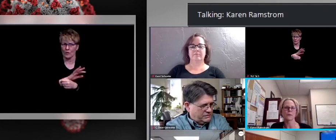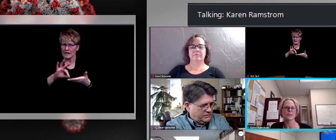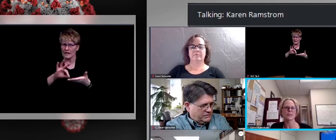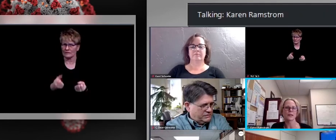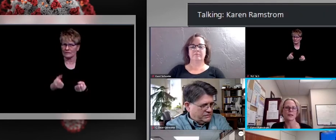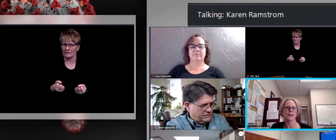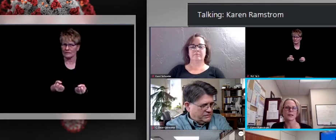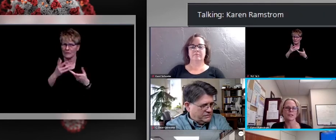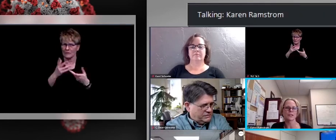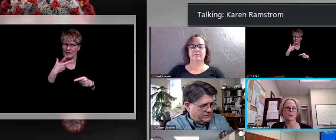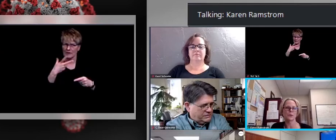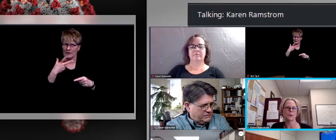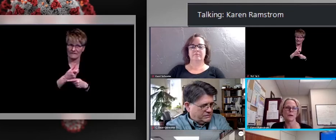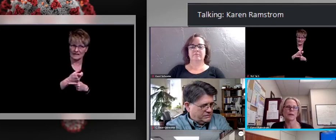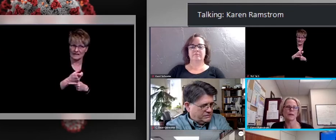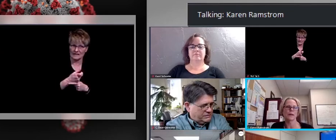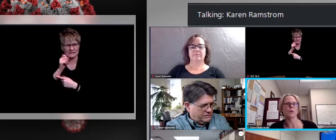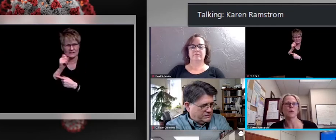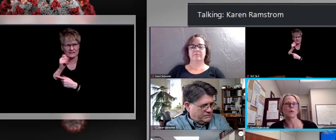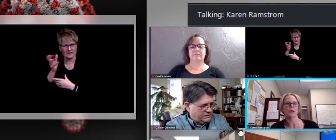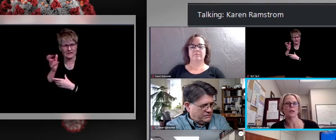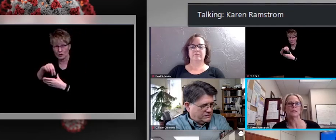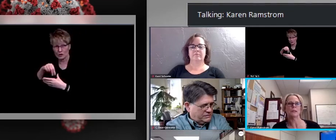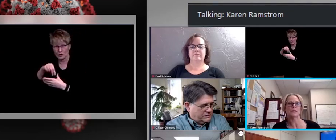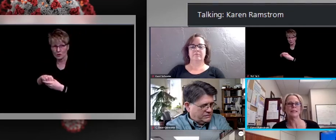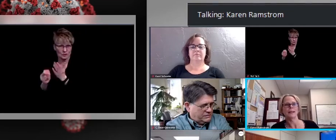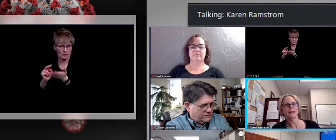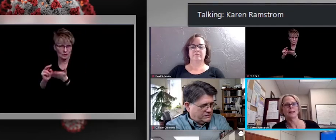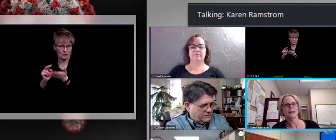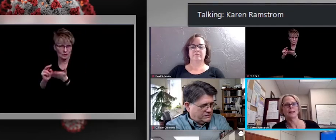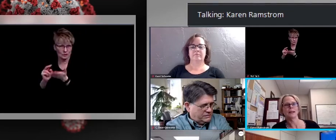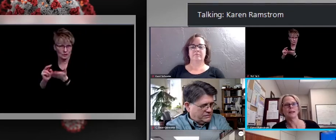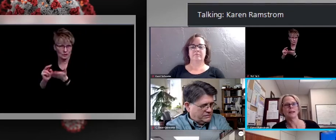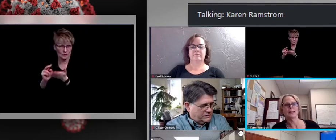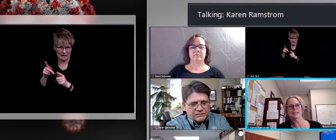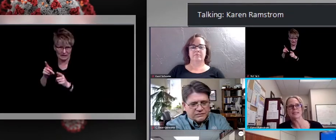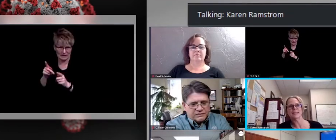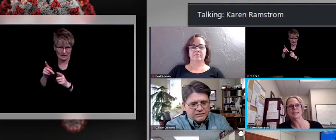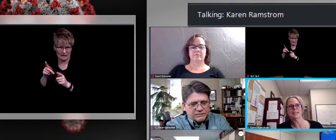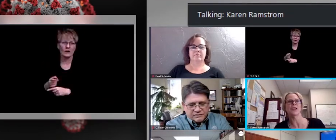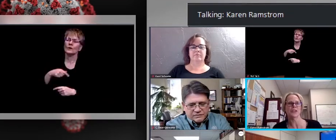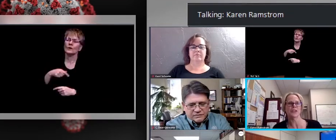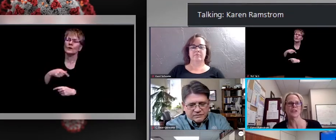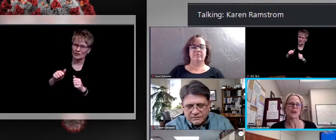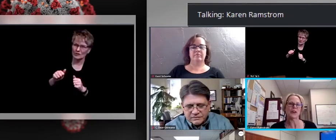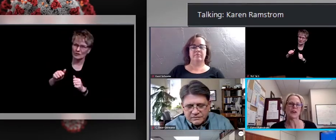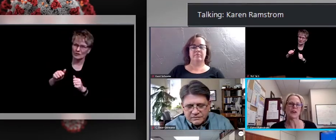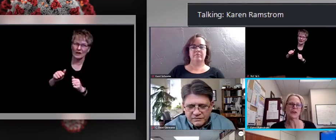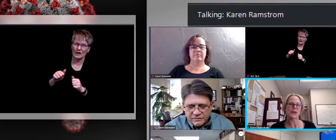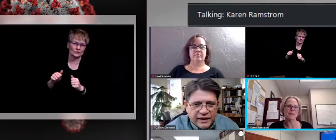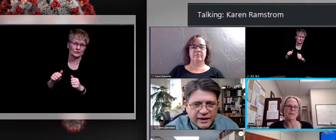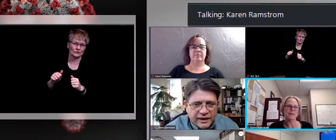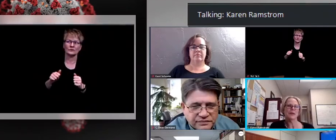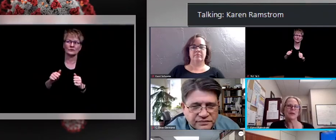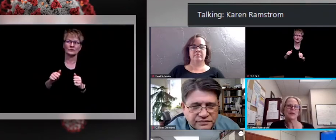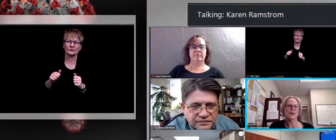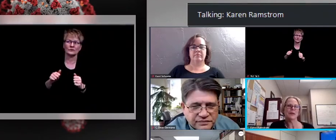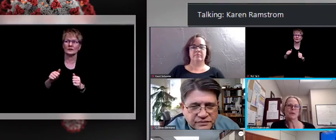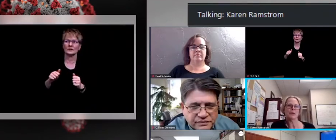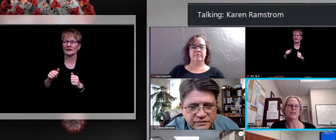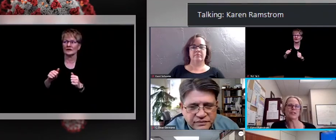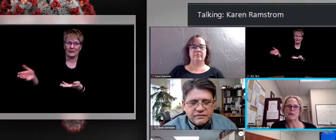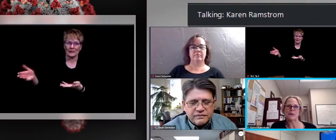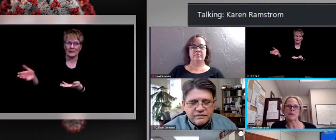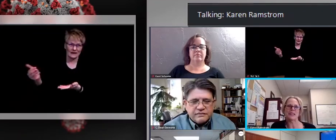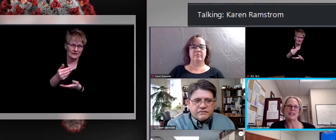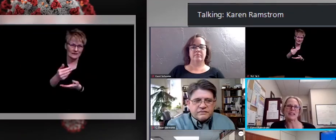Yeah, we're still working to make that data more complete, but it didn't feel right not sharing it at all. So